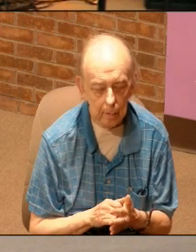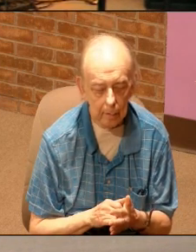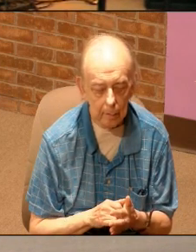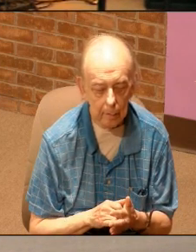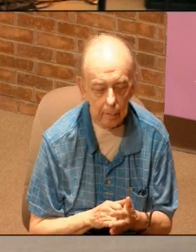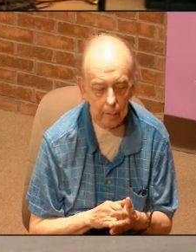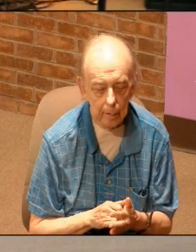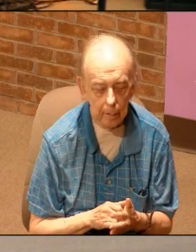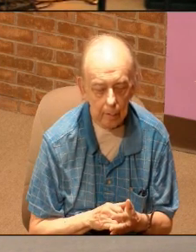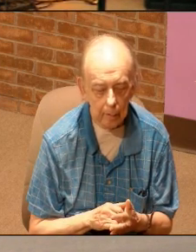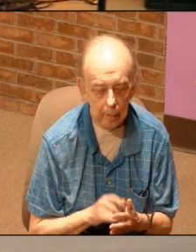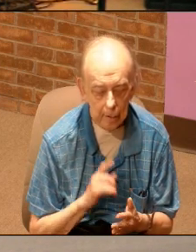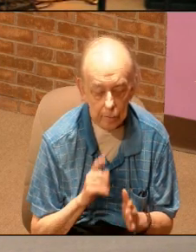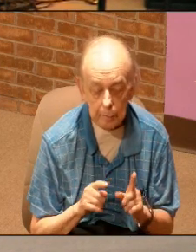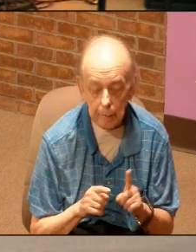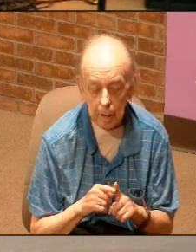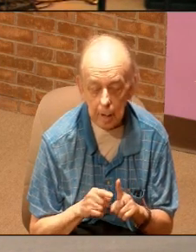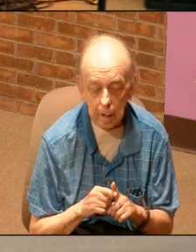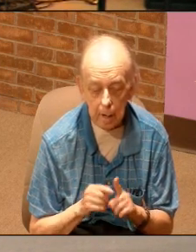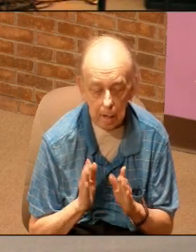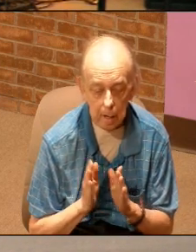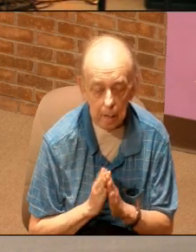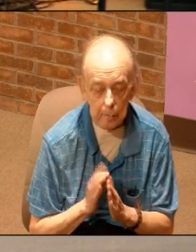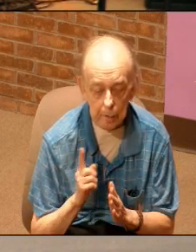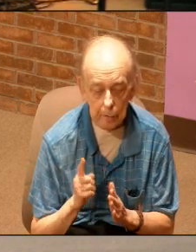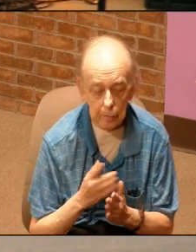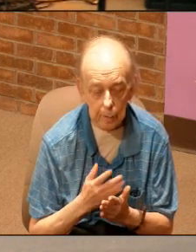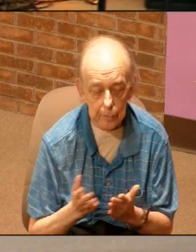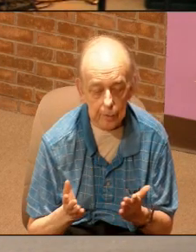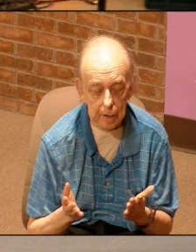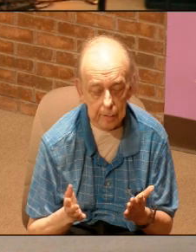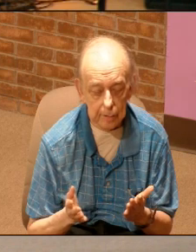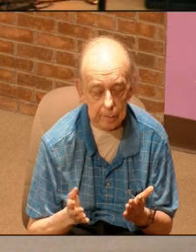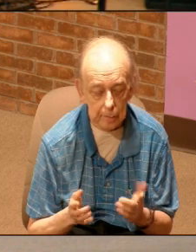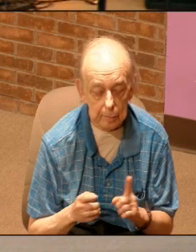it is positive. Prayer is one of them.